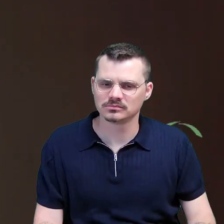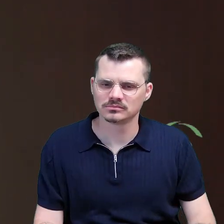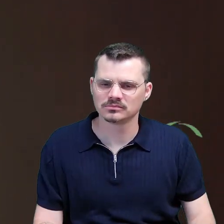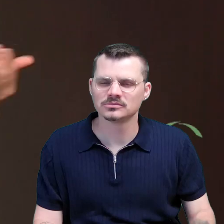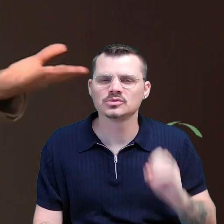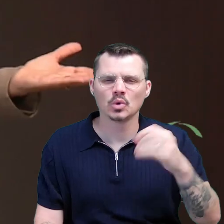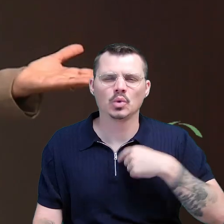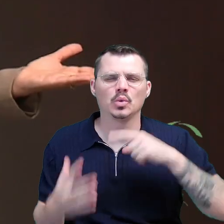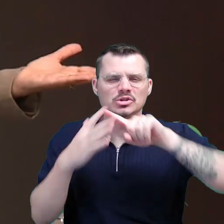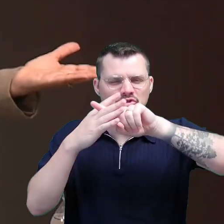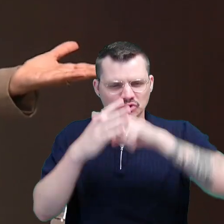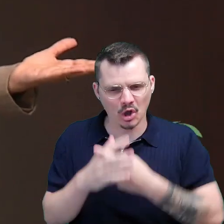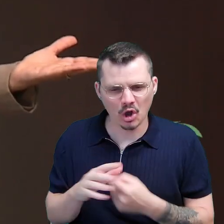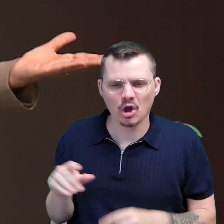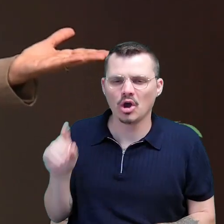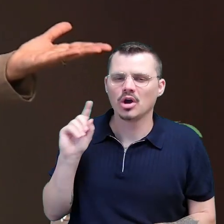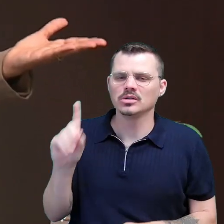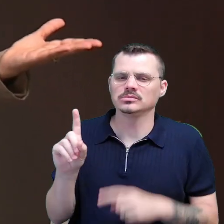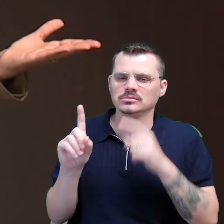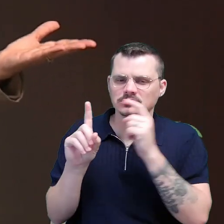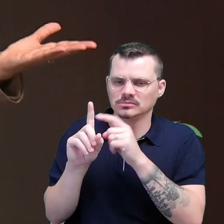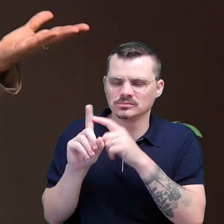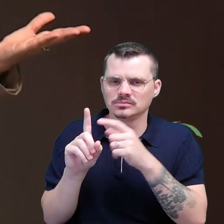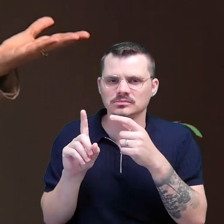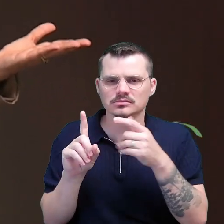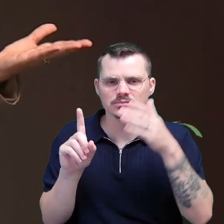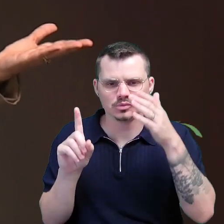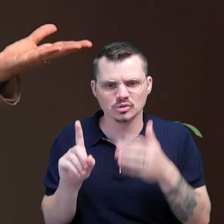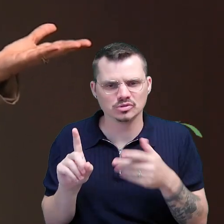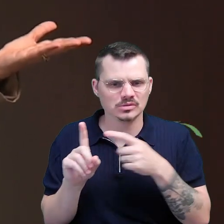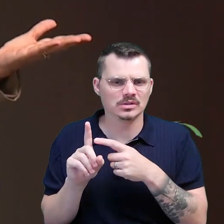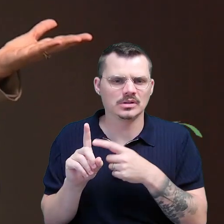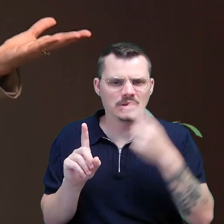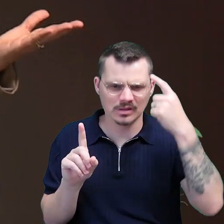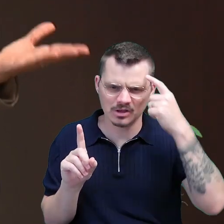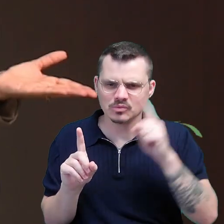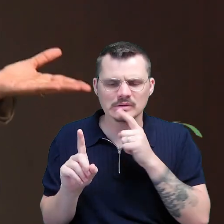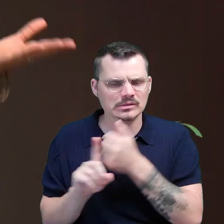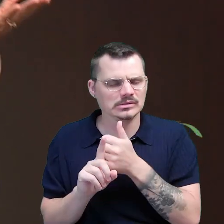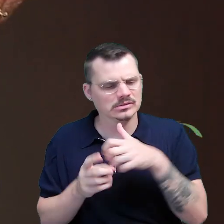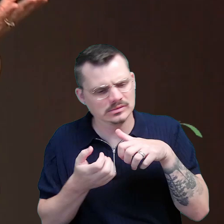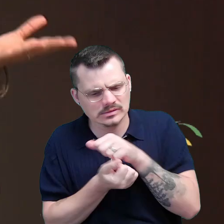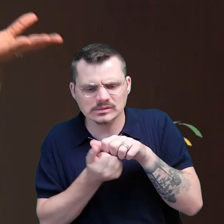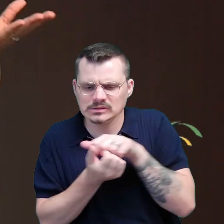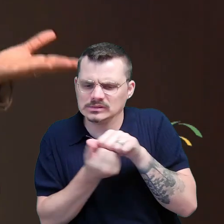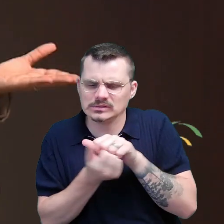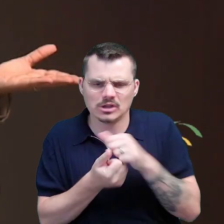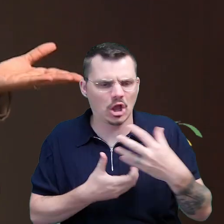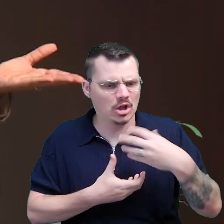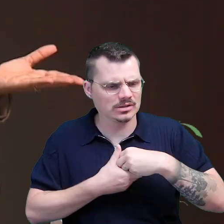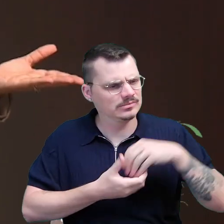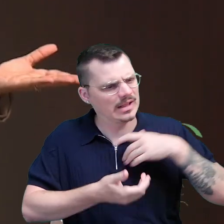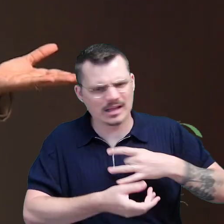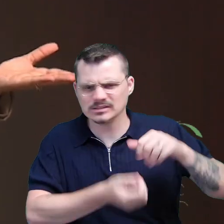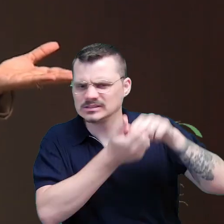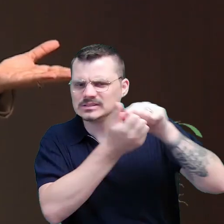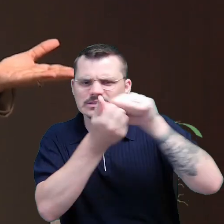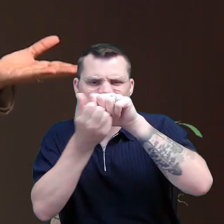So we start with somebody who's alleged to be just a really destructive kid with